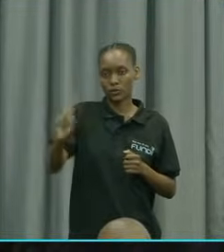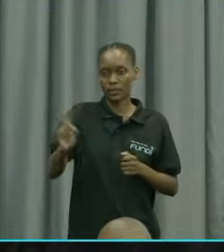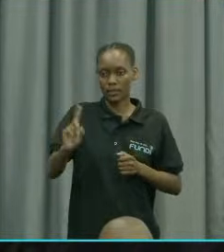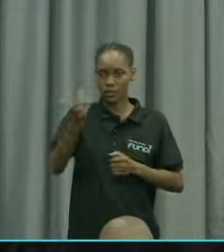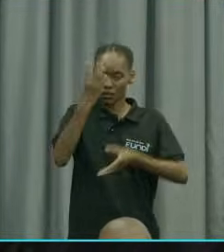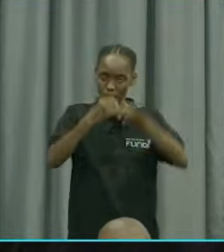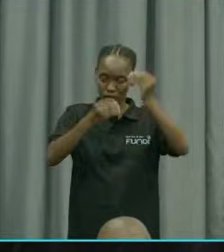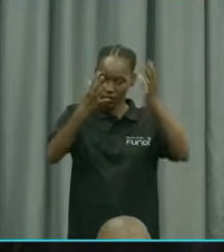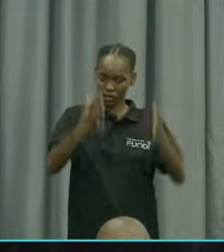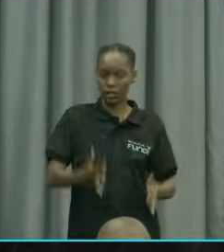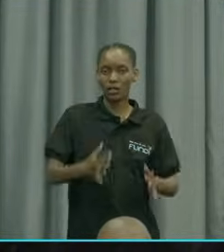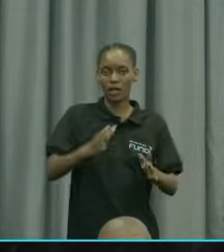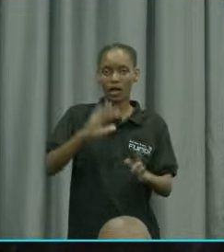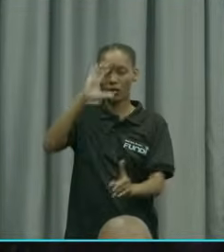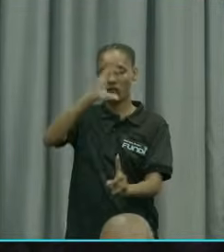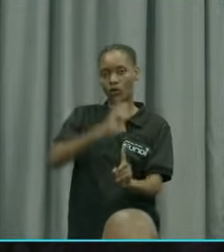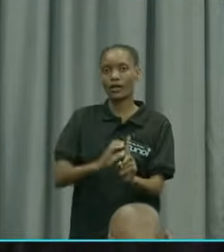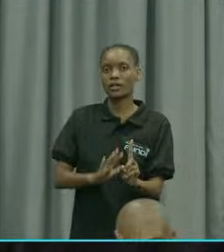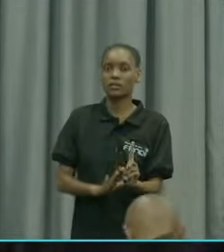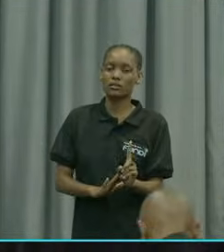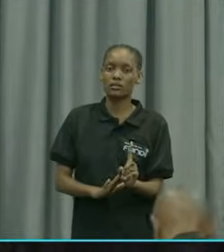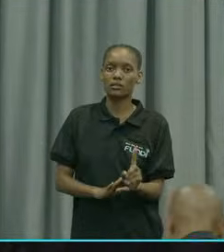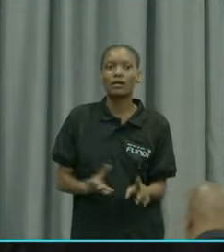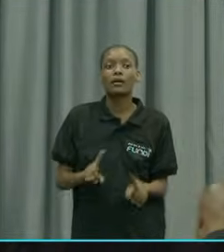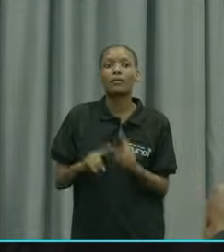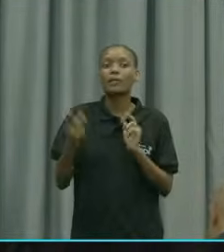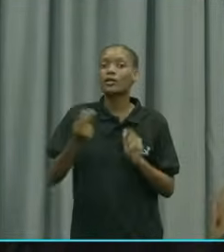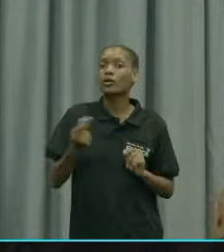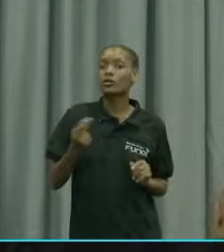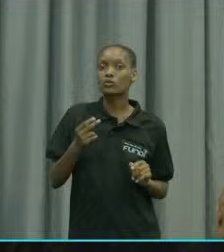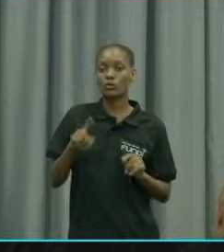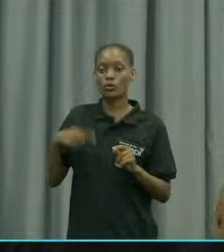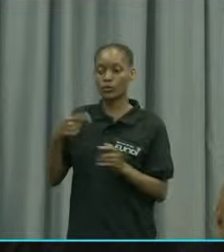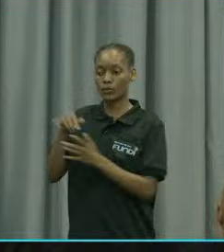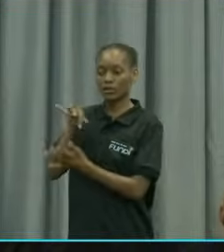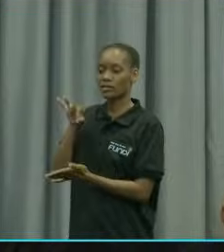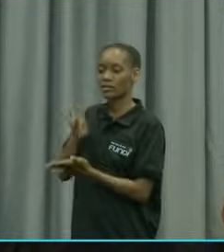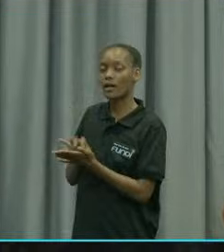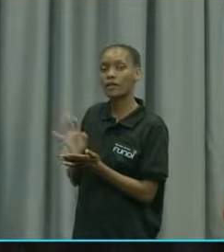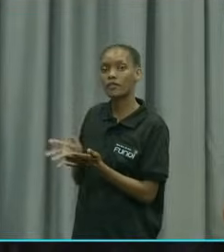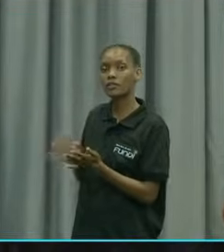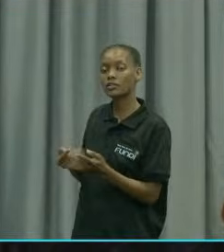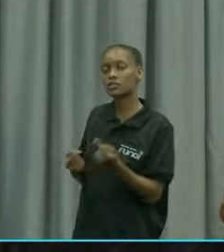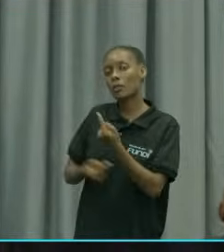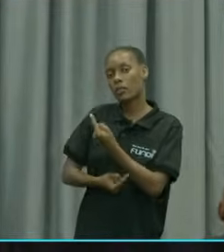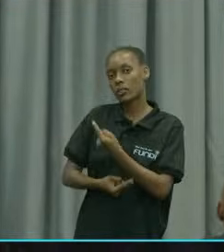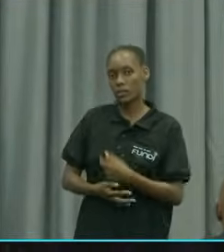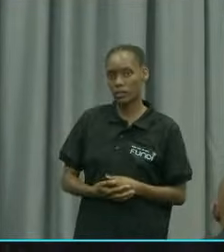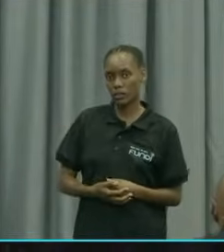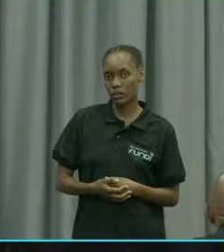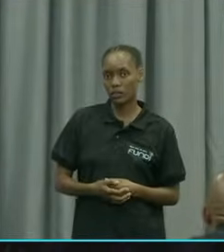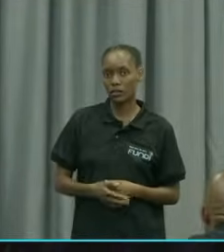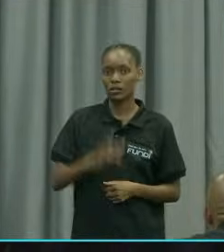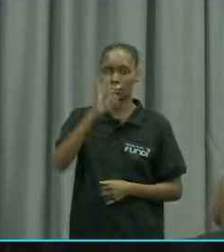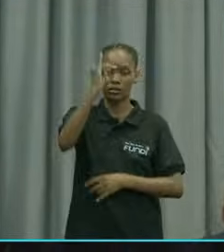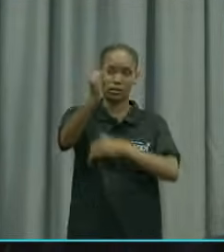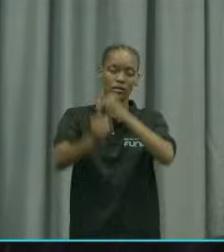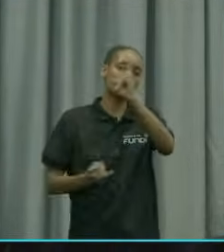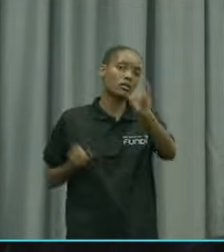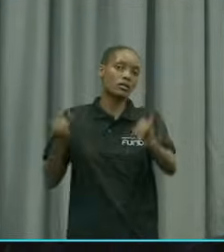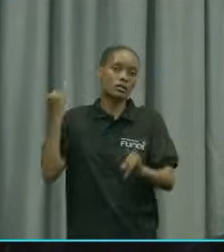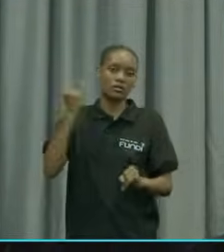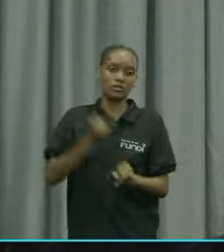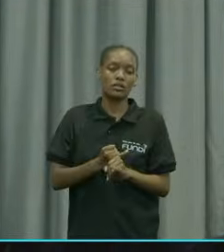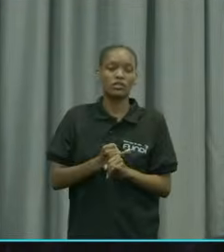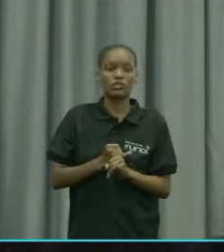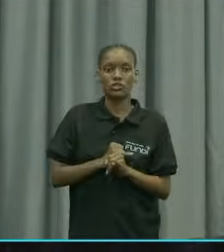is not in line with the obligations that we have signed. For instance, in terms of the international obligations and the